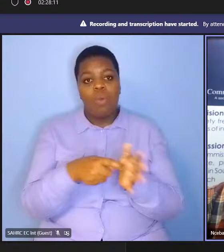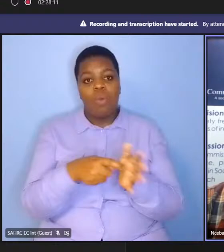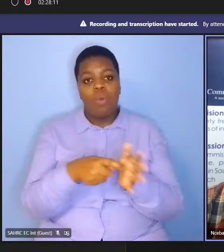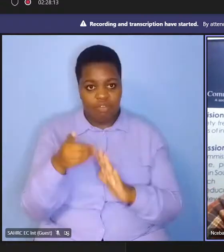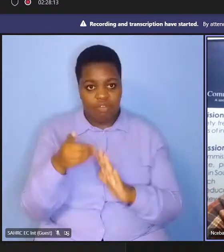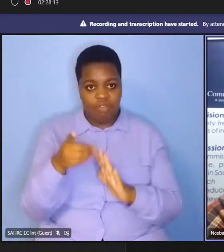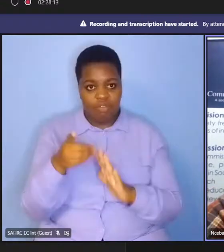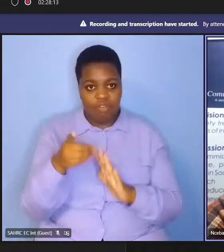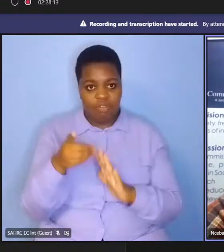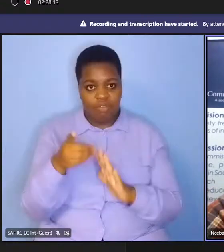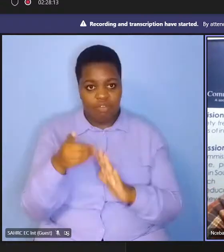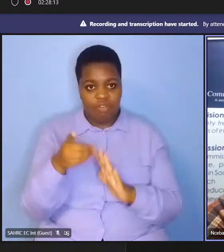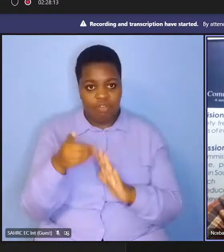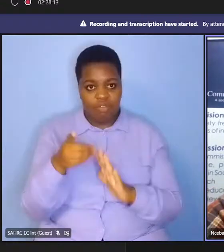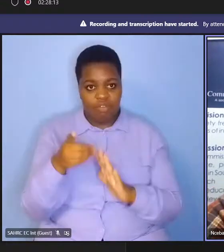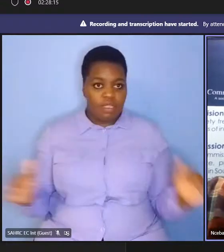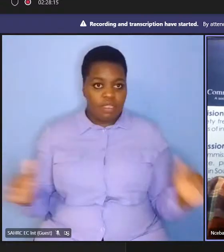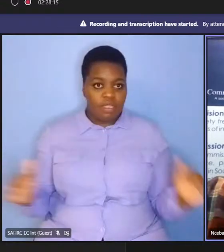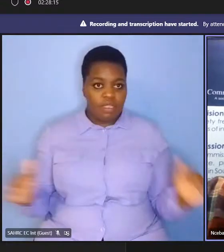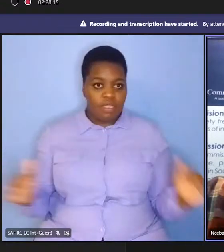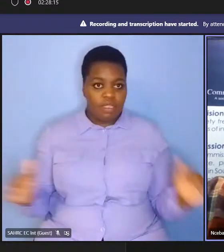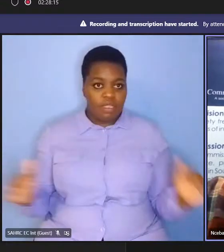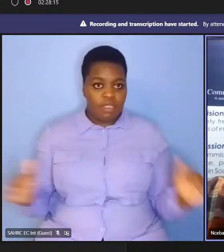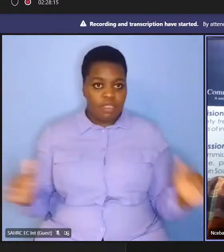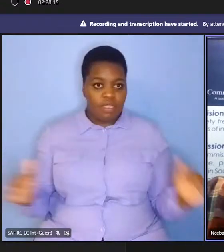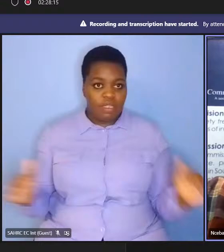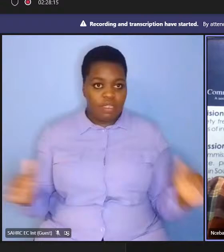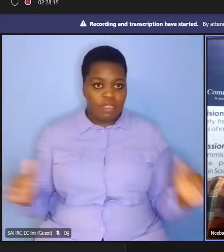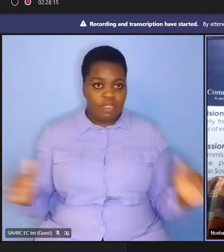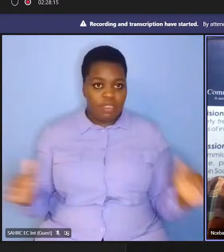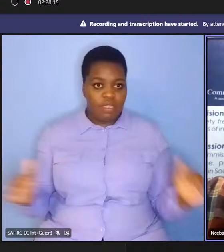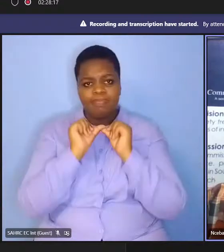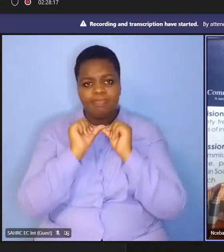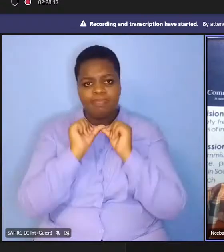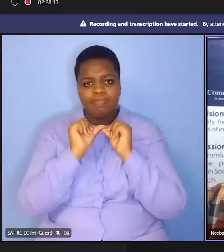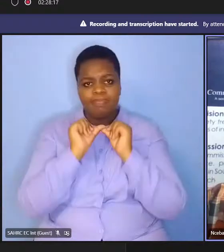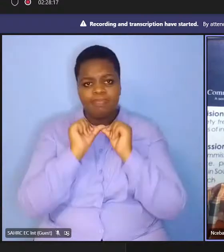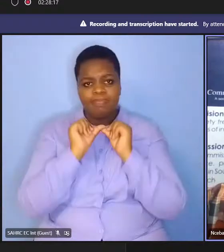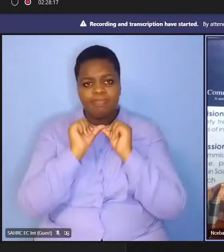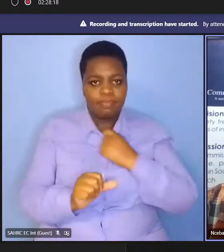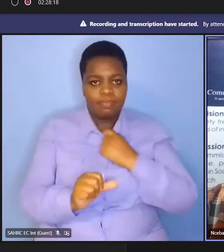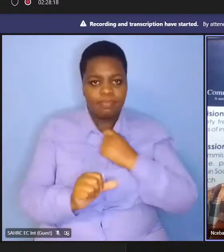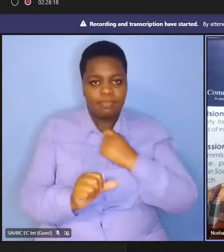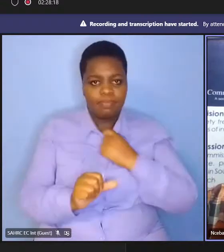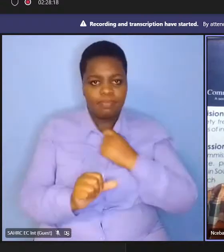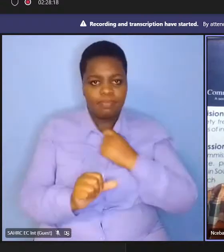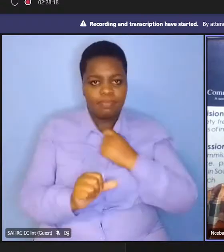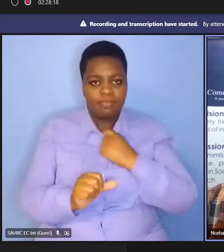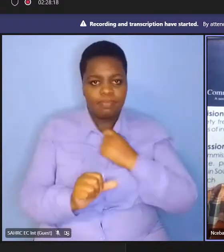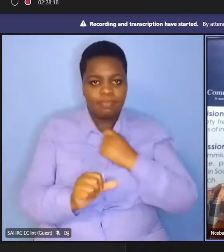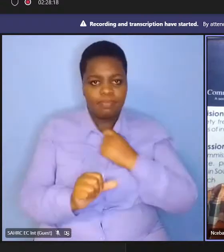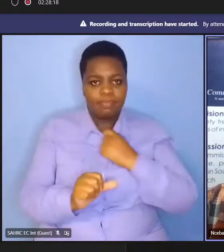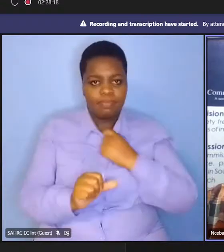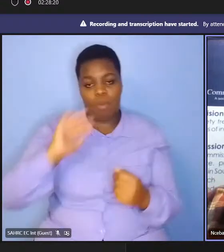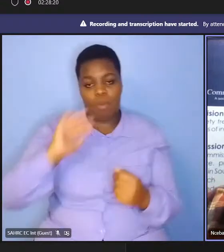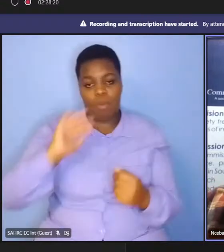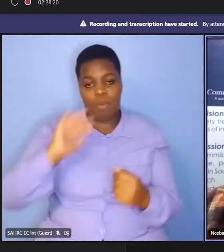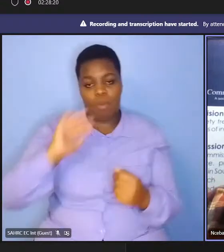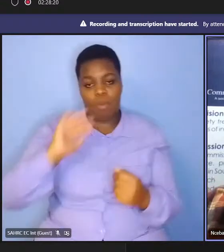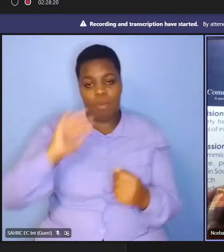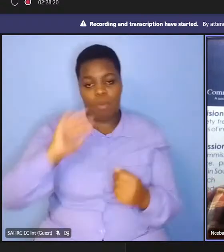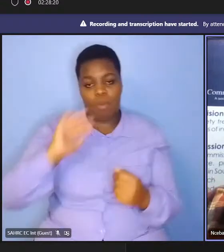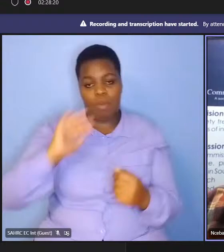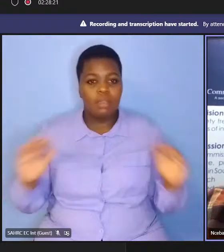gender equality. Further, our powers from the Commission for Gender Equality, we derive them from